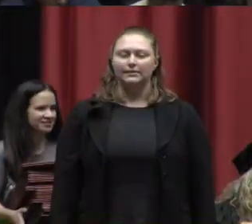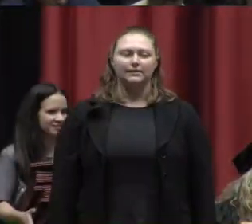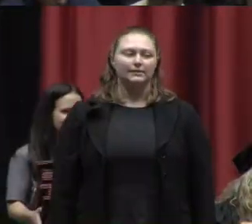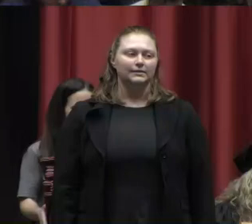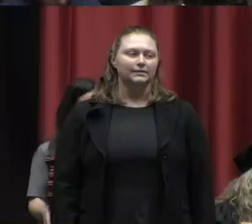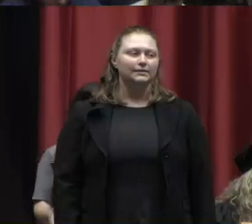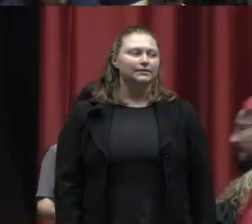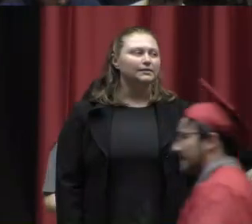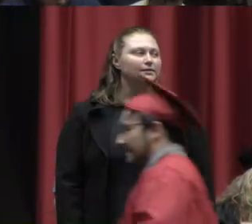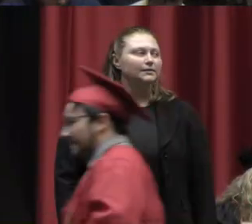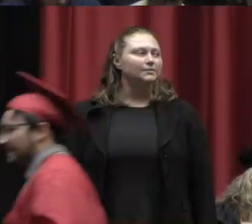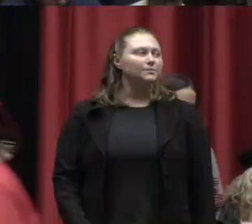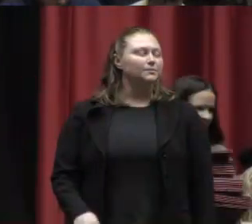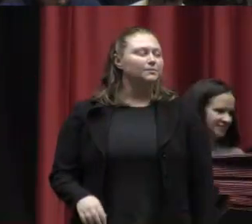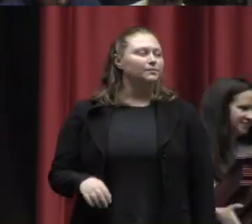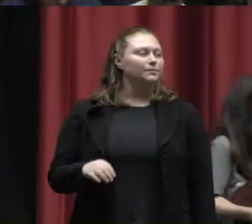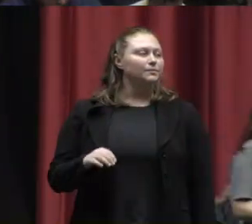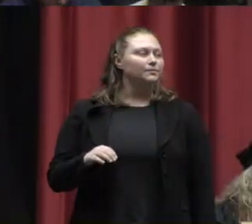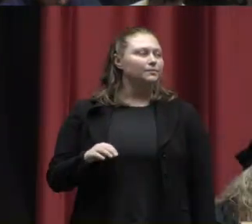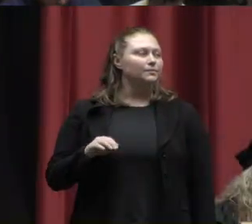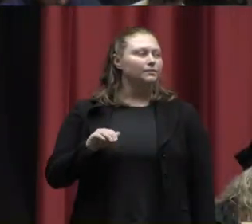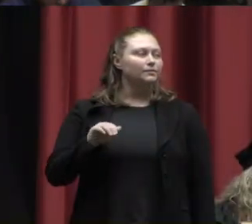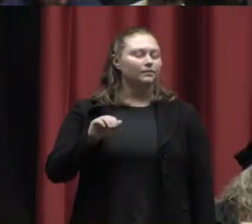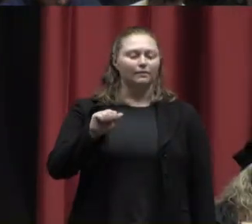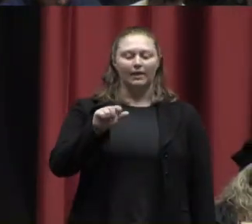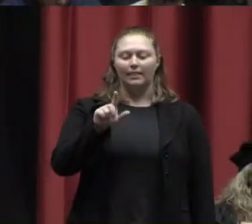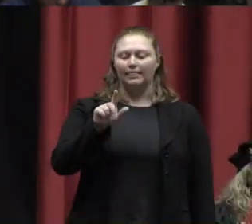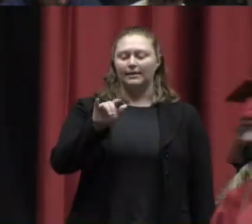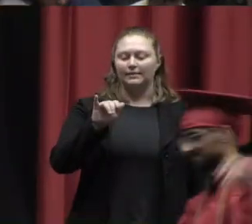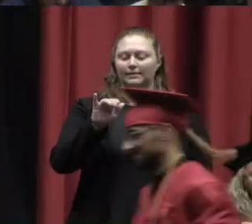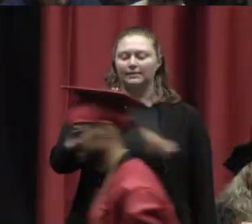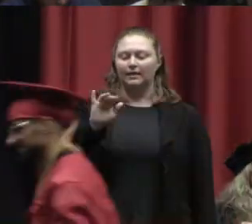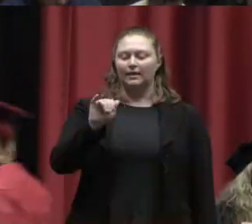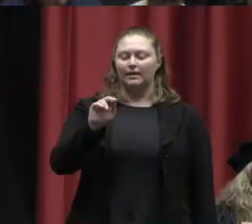Kyle Dodds. Alexandra Norman.